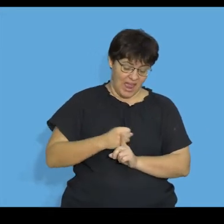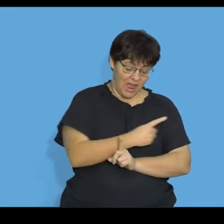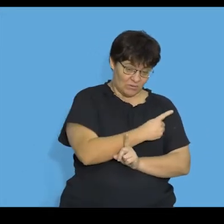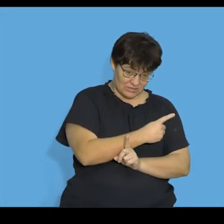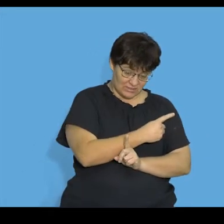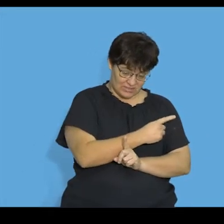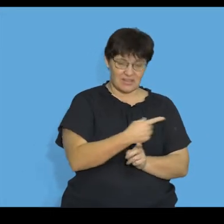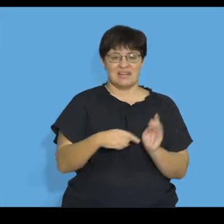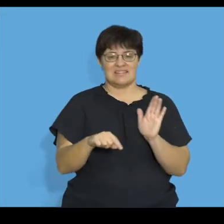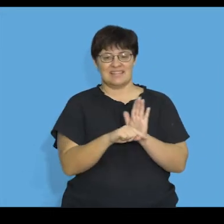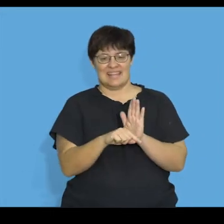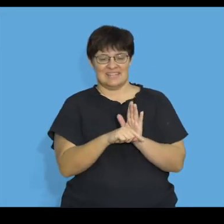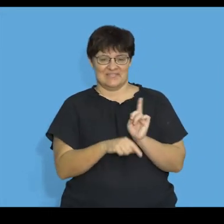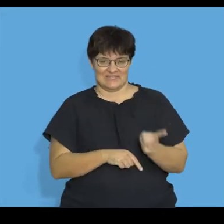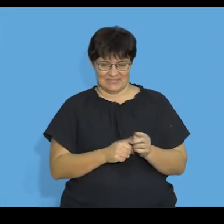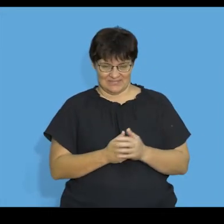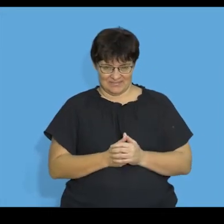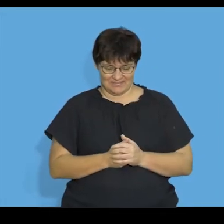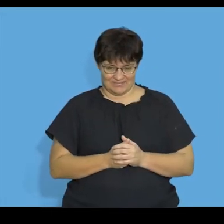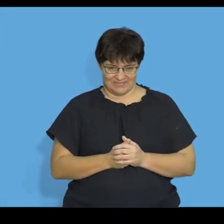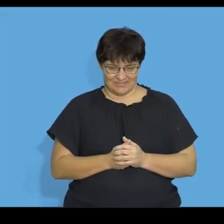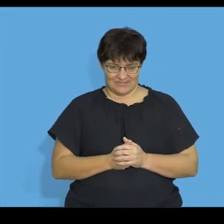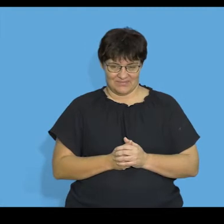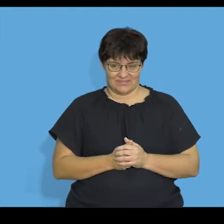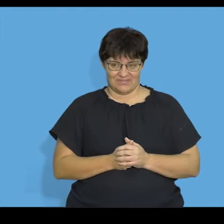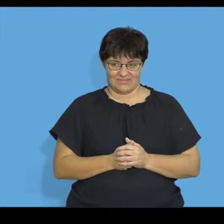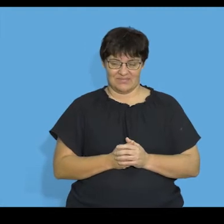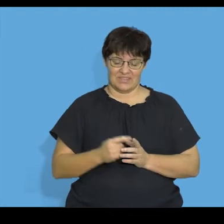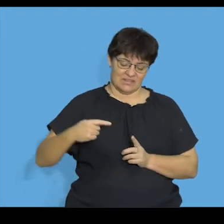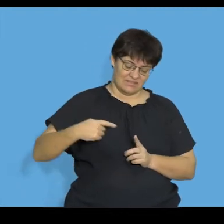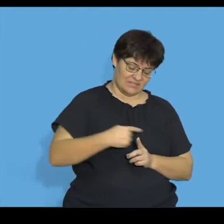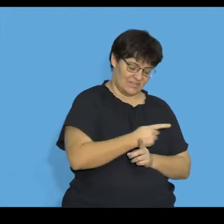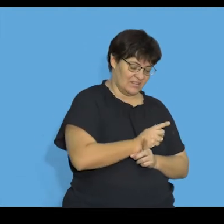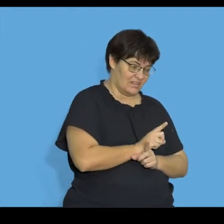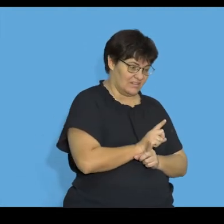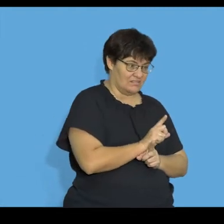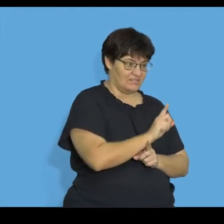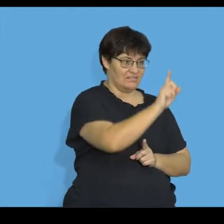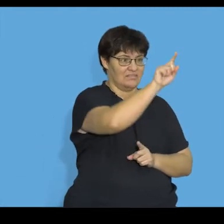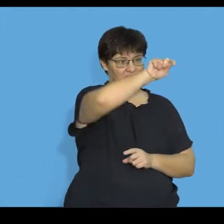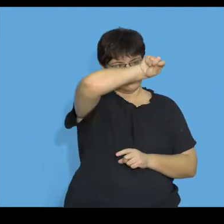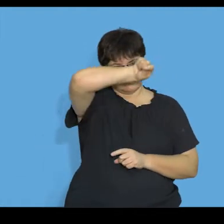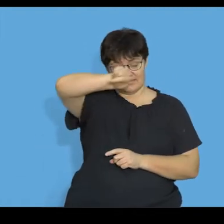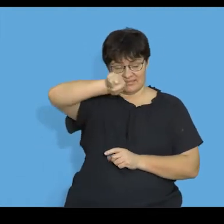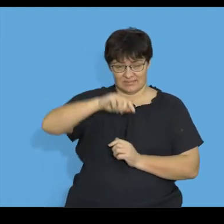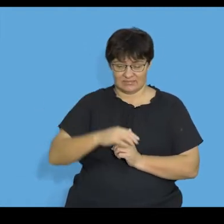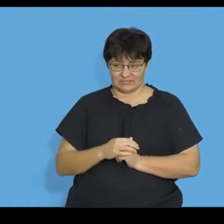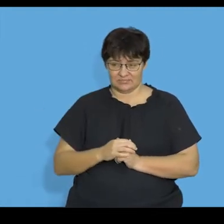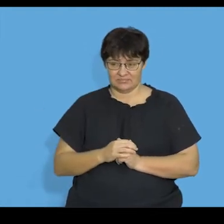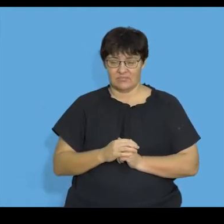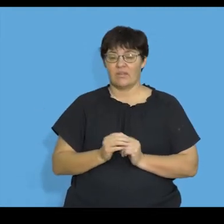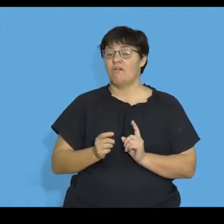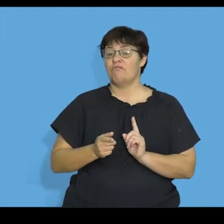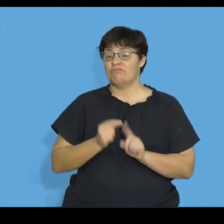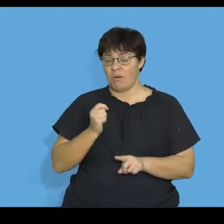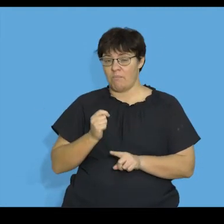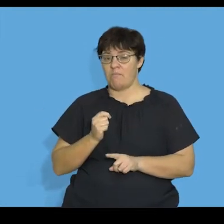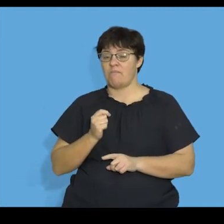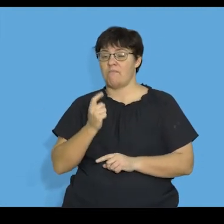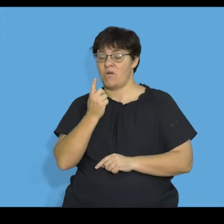it's closest to the negative terminal. The direction of the current across this resistor is from the red to the